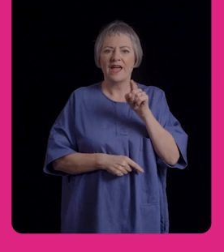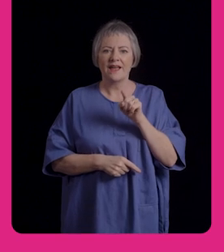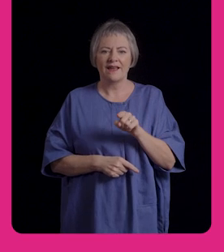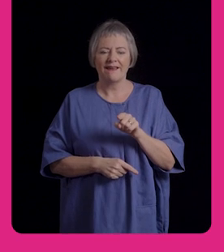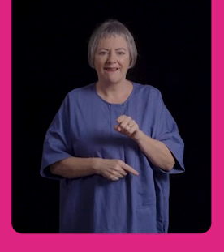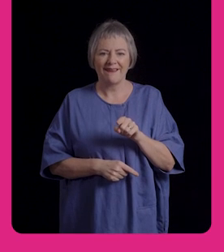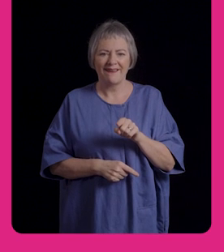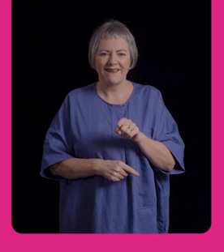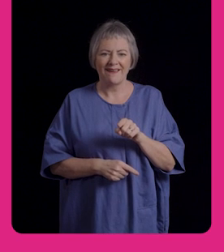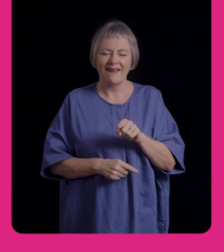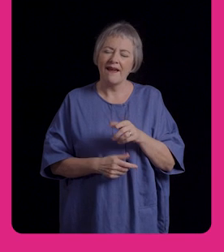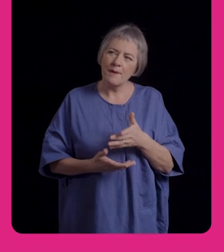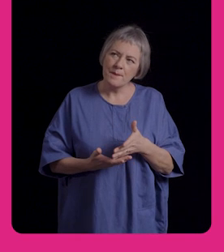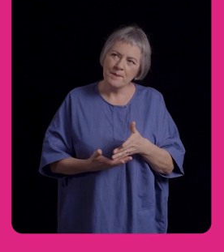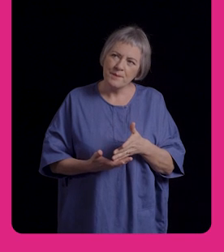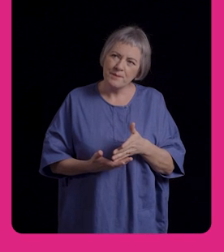that,